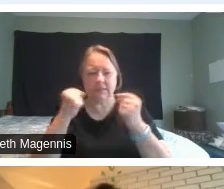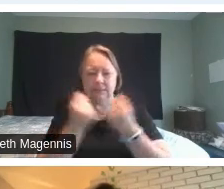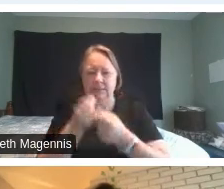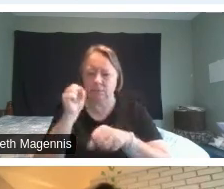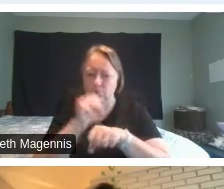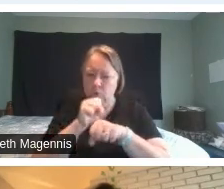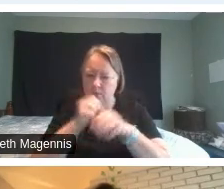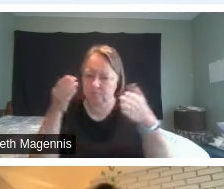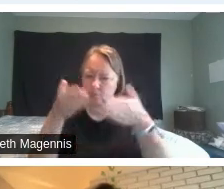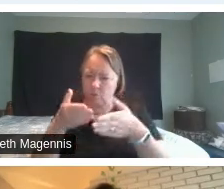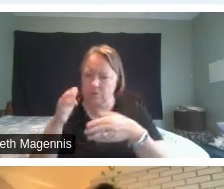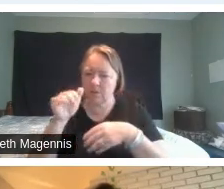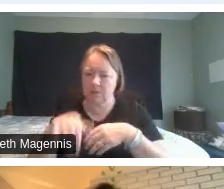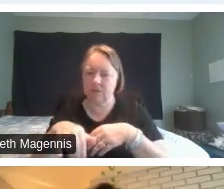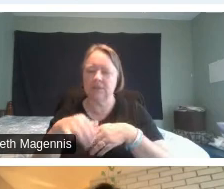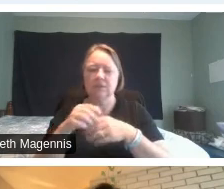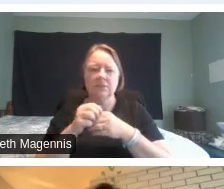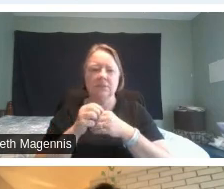And